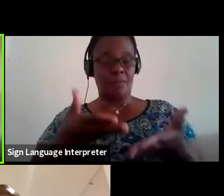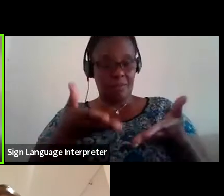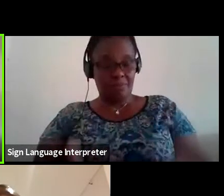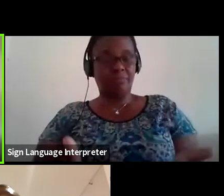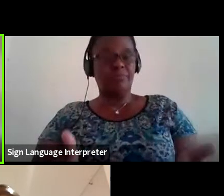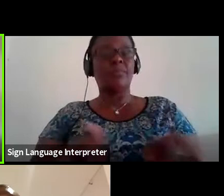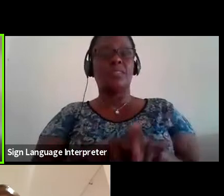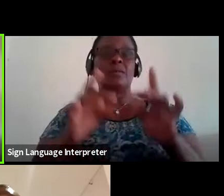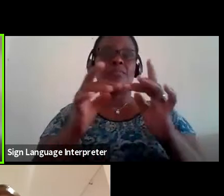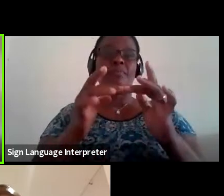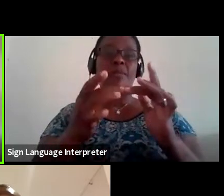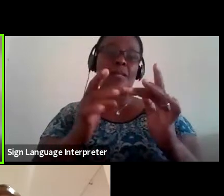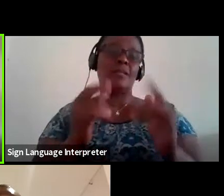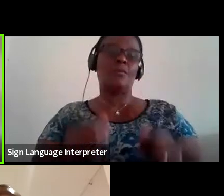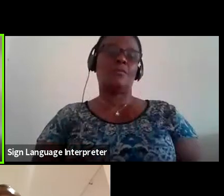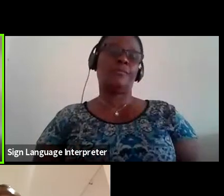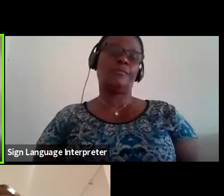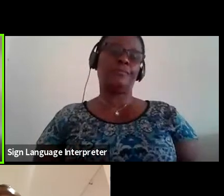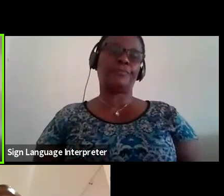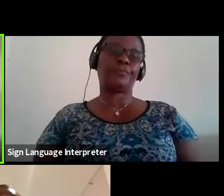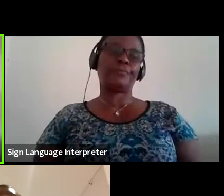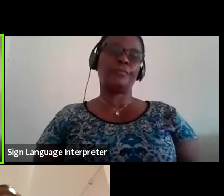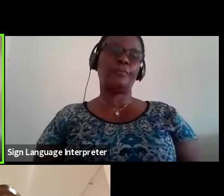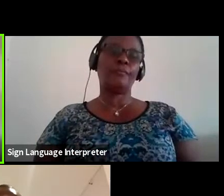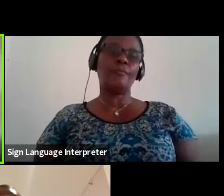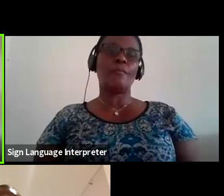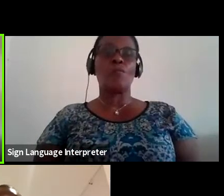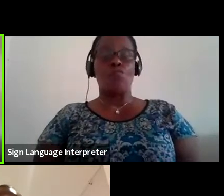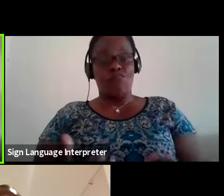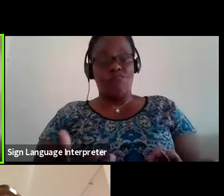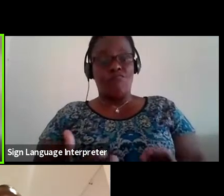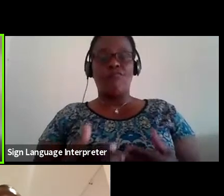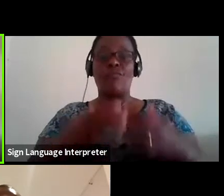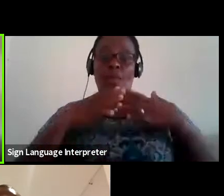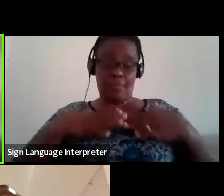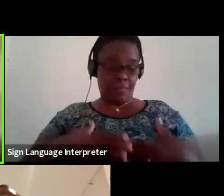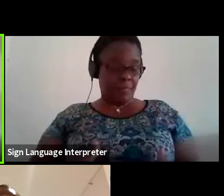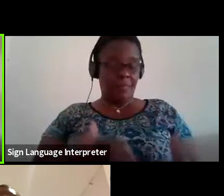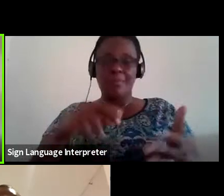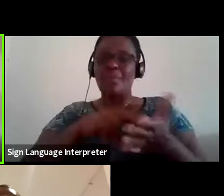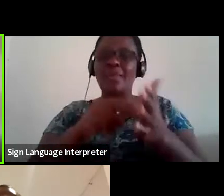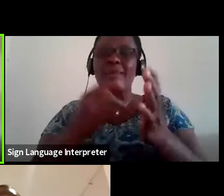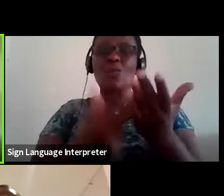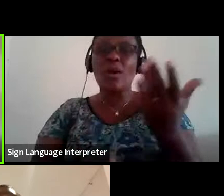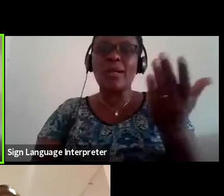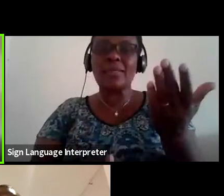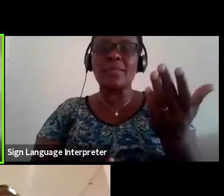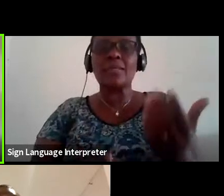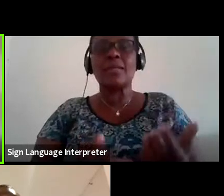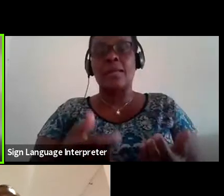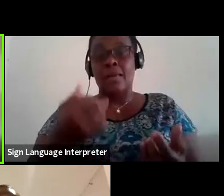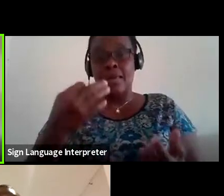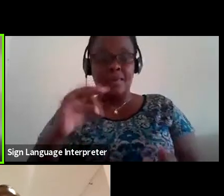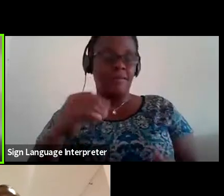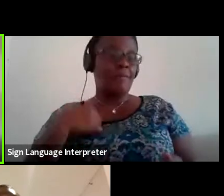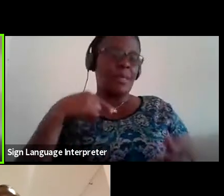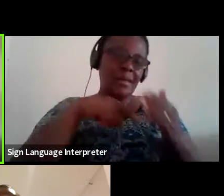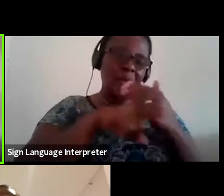surveillance is a form of people following you wherever you go, whether you go to a